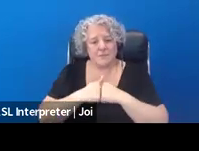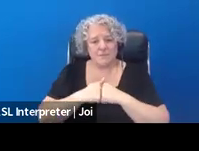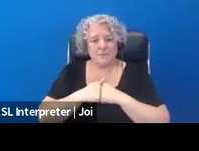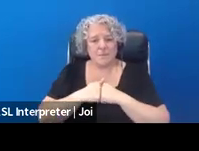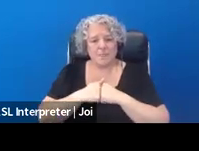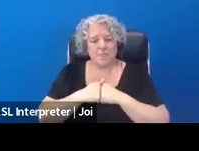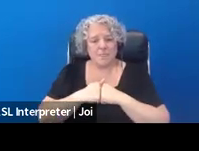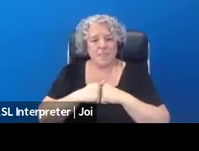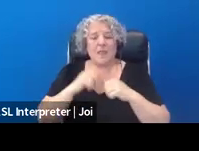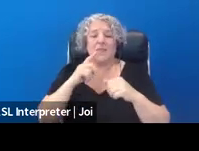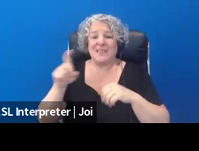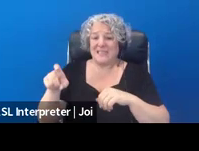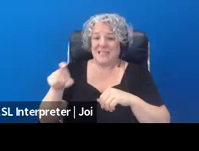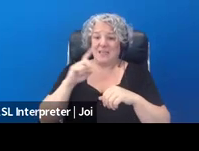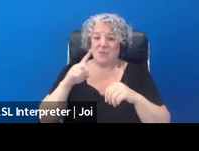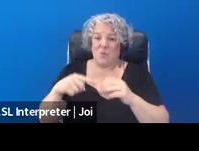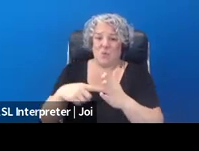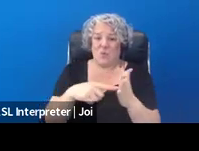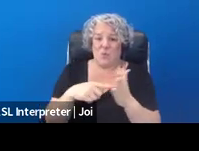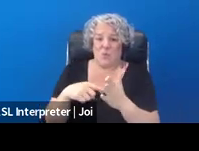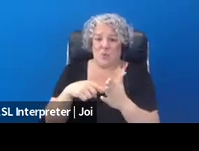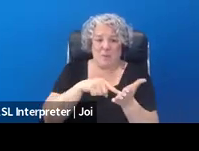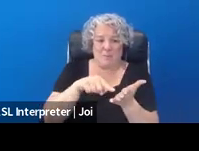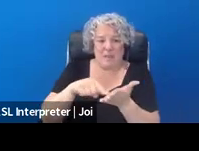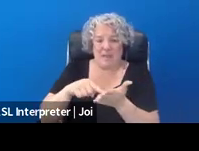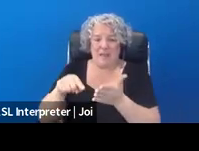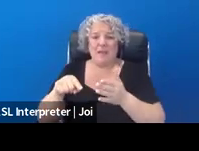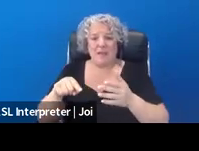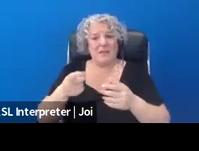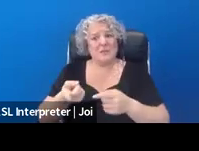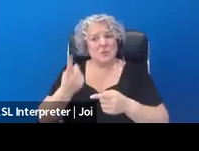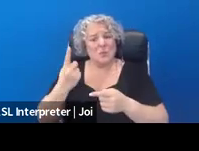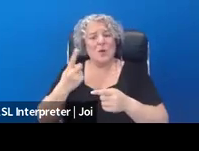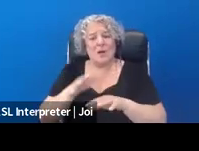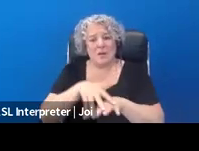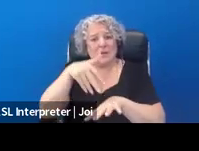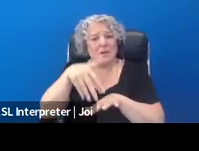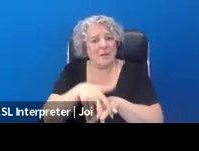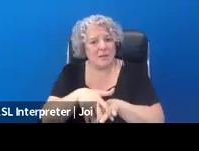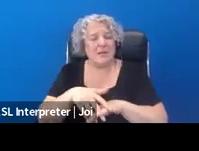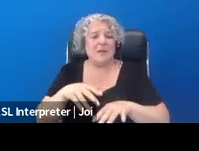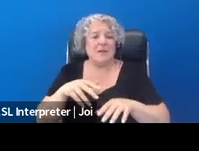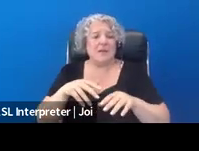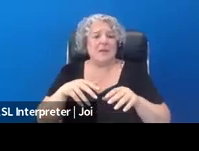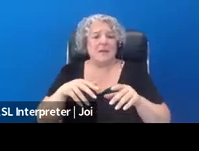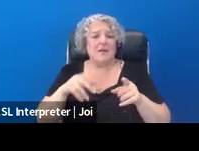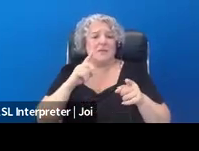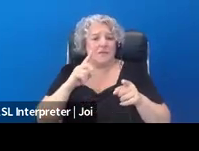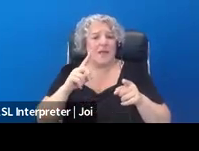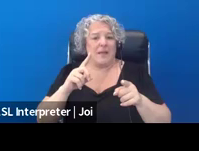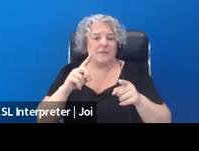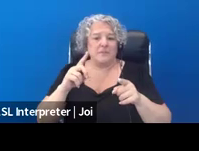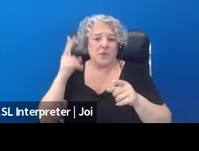The need for safe and affordable housing is one of the most pressing concerns for American Indian and Alaska Native survivors of